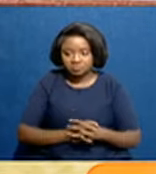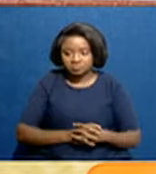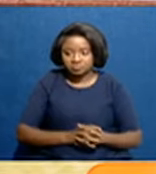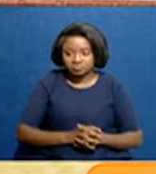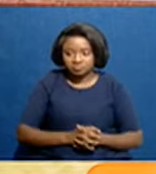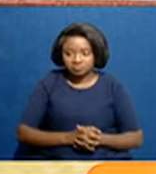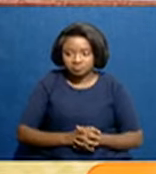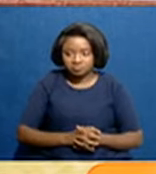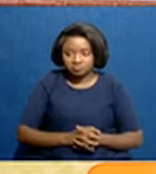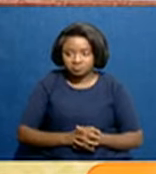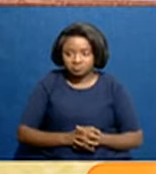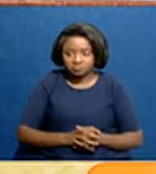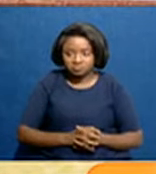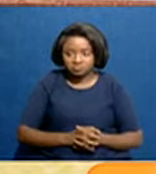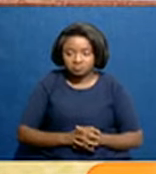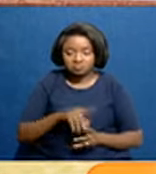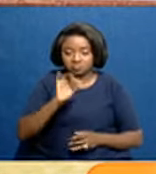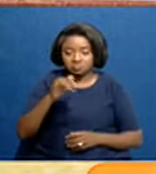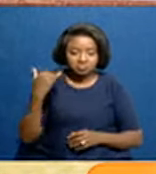That is around the